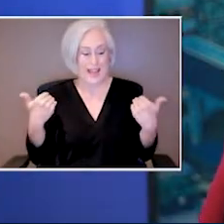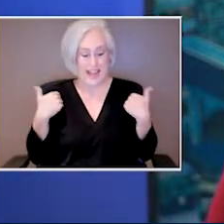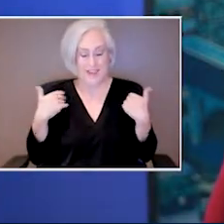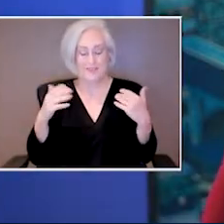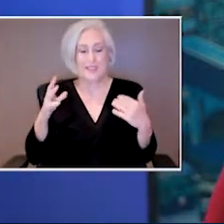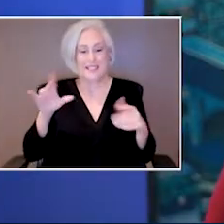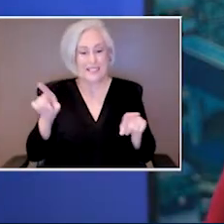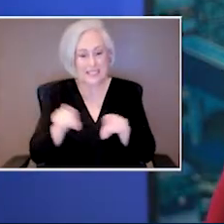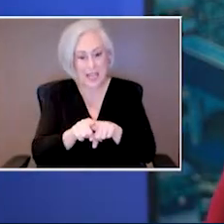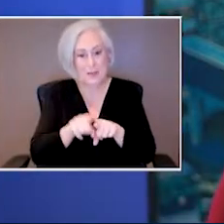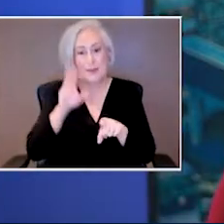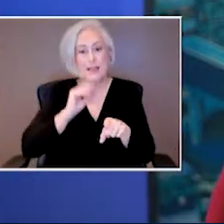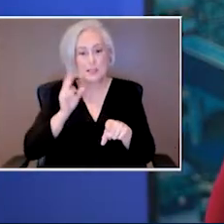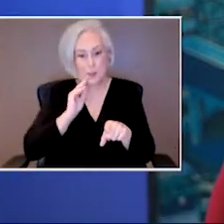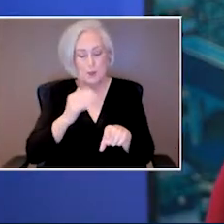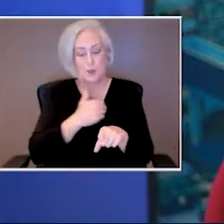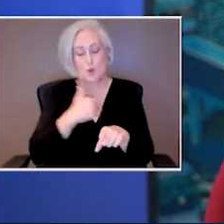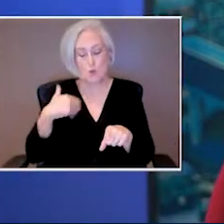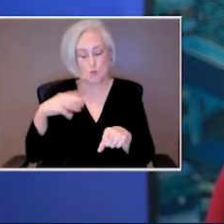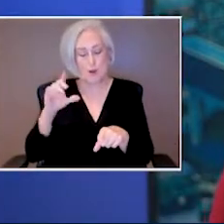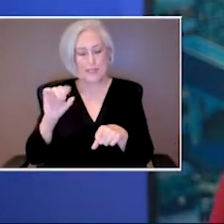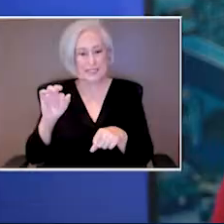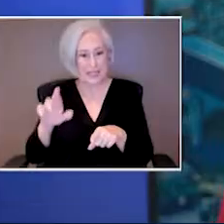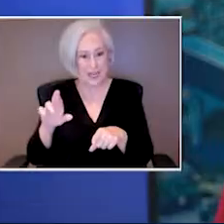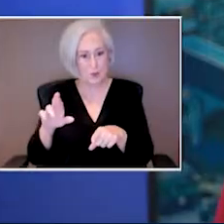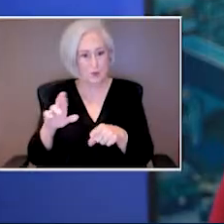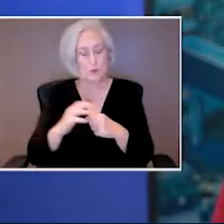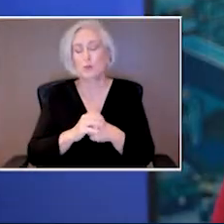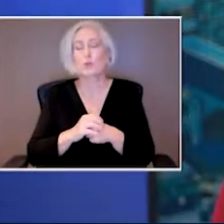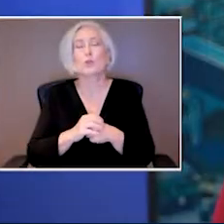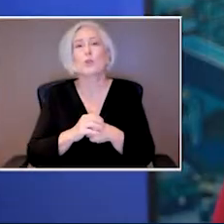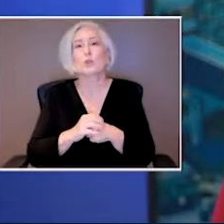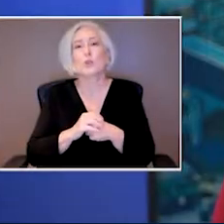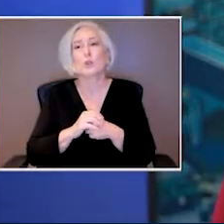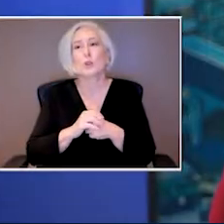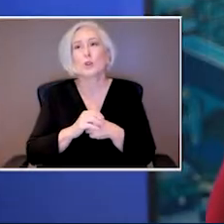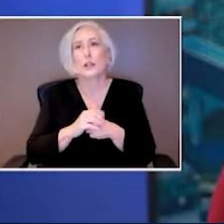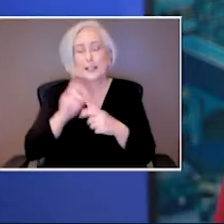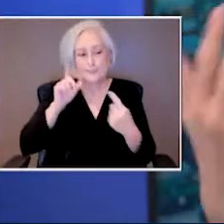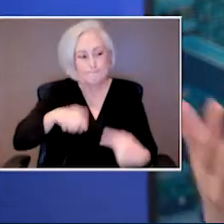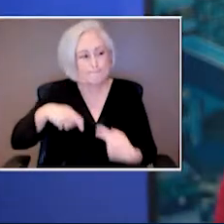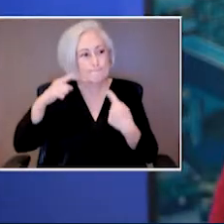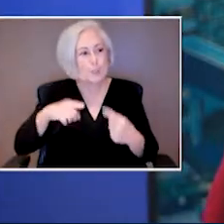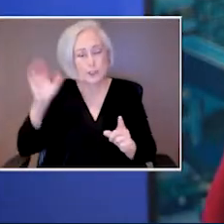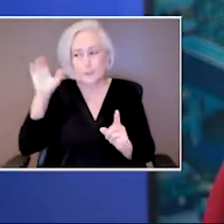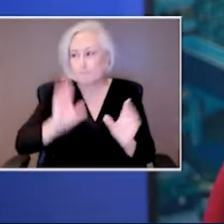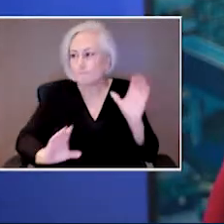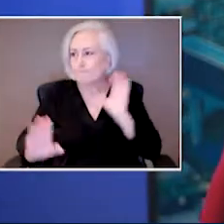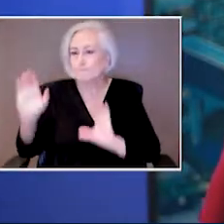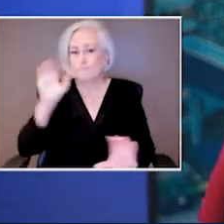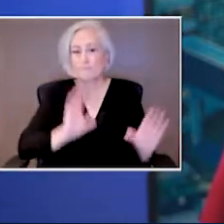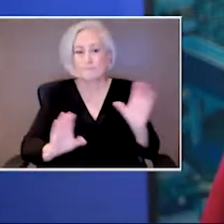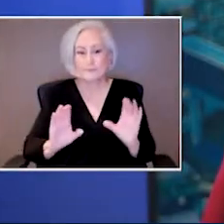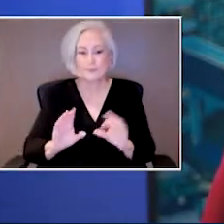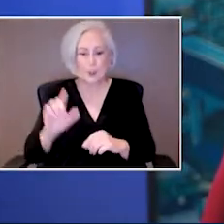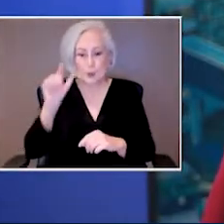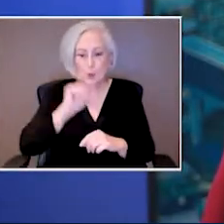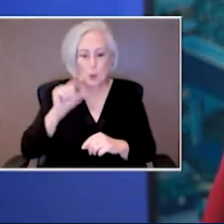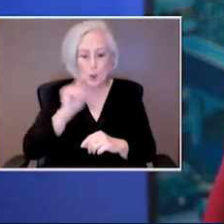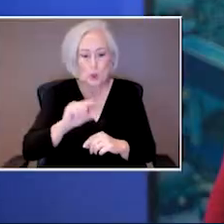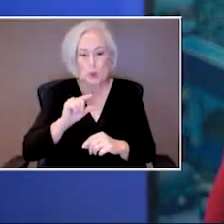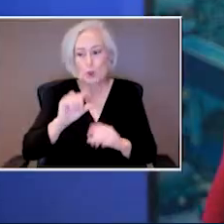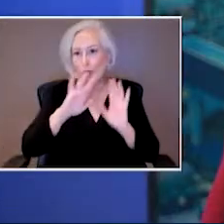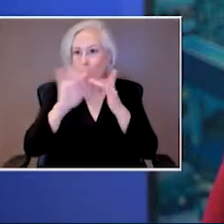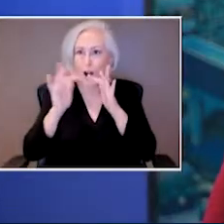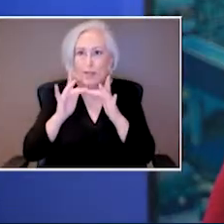at least breast cancer specifically. And I struggled to find that. You know, of course, you like go to Google and you go online, you try and